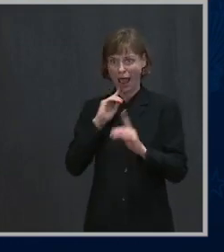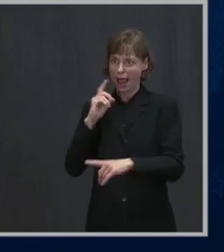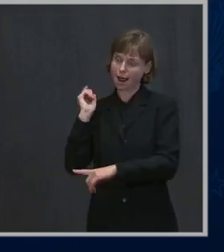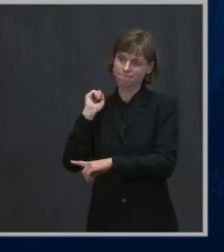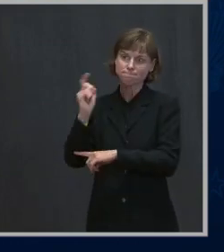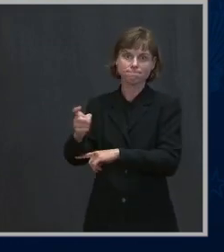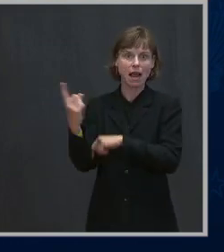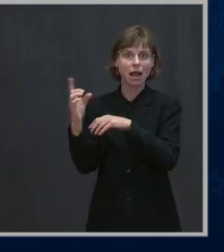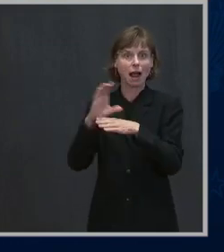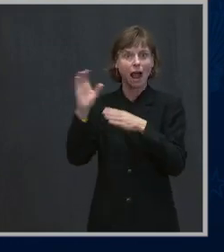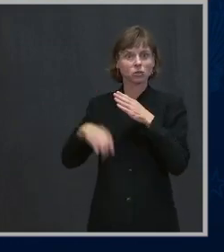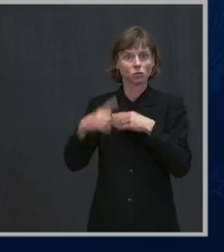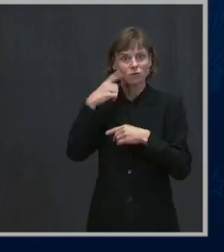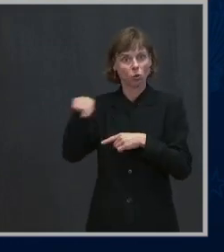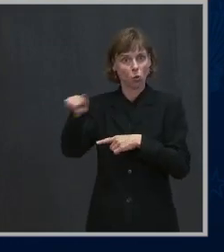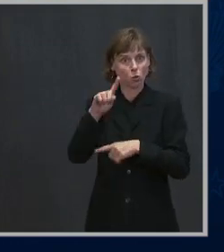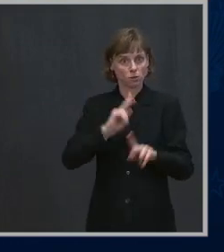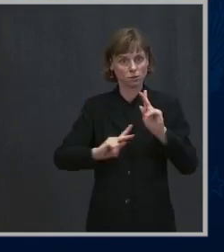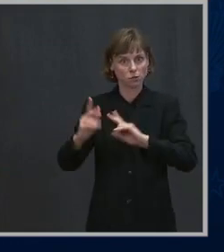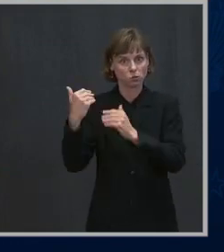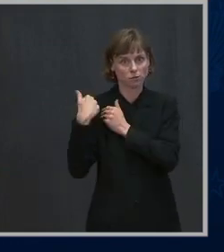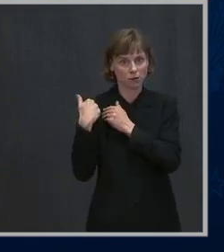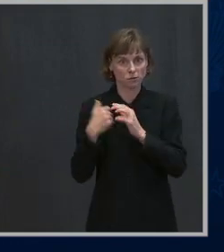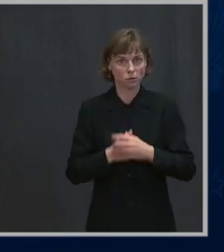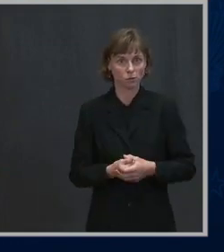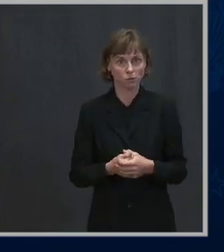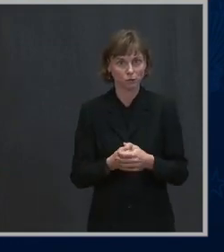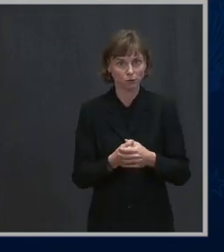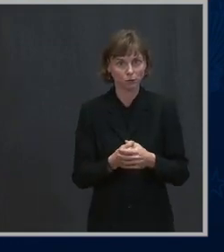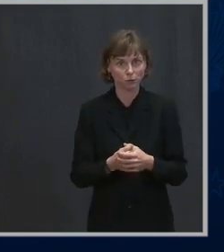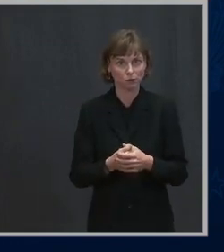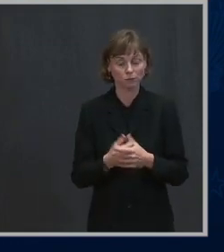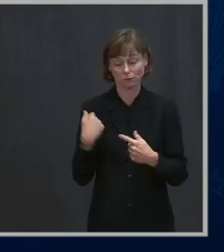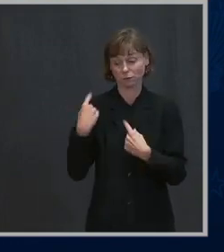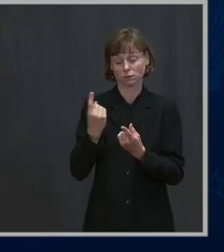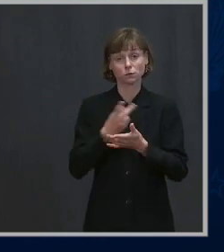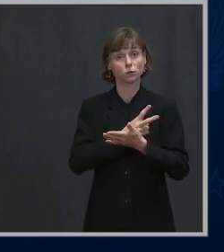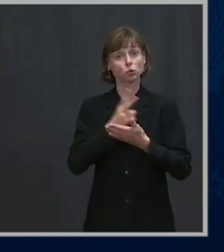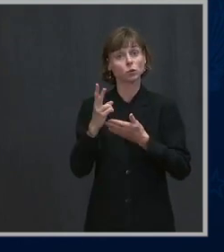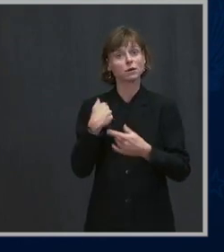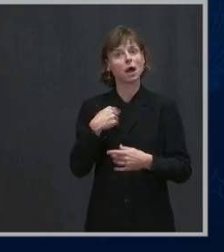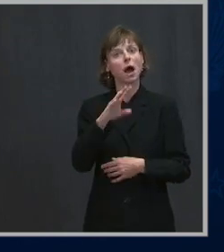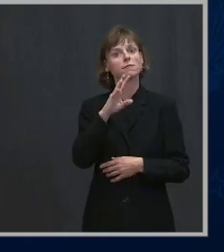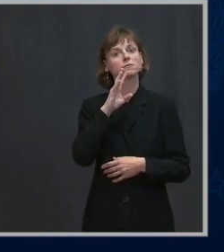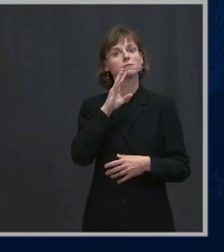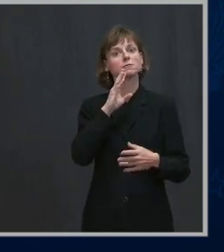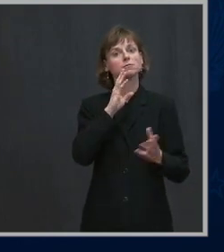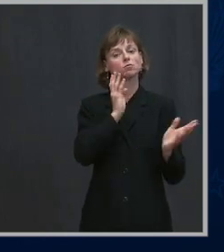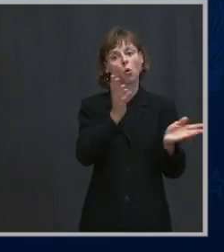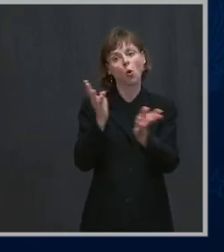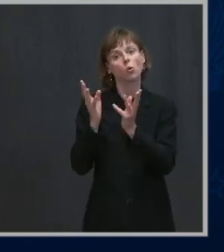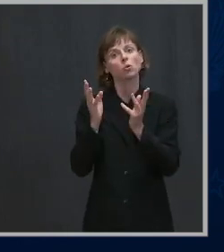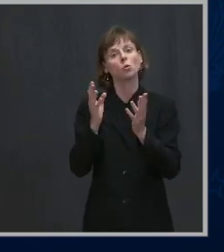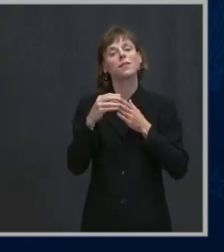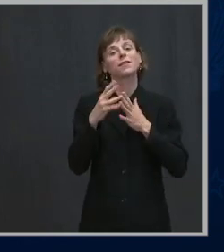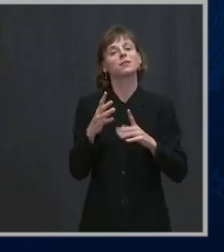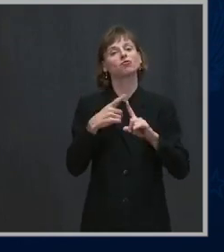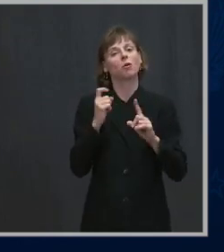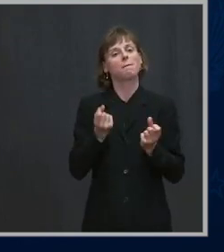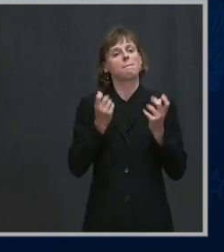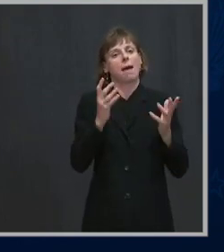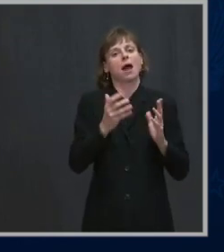responsible over the past two weeks i've spoken with the leaders of many of our closest